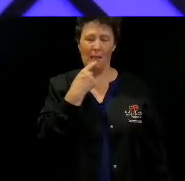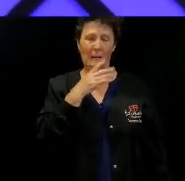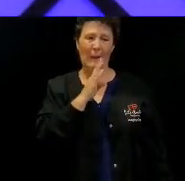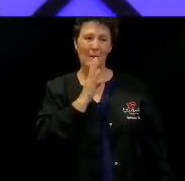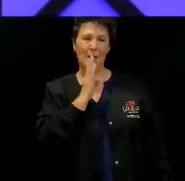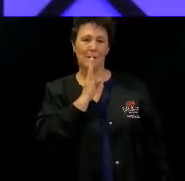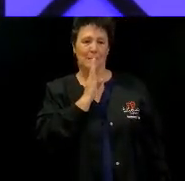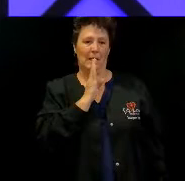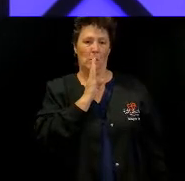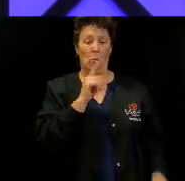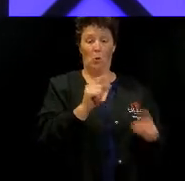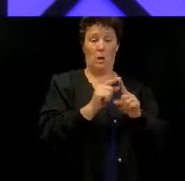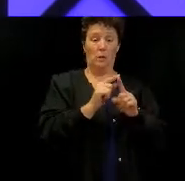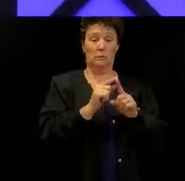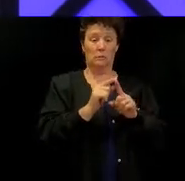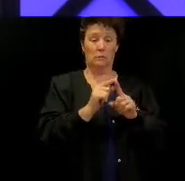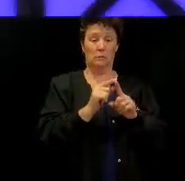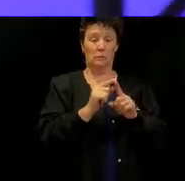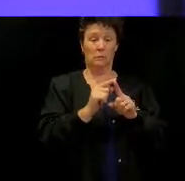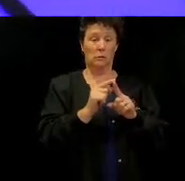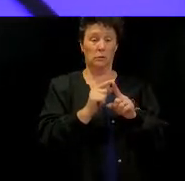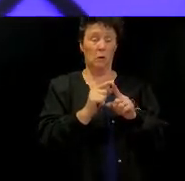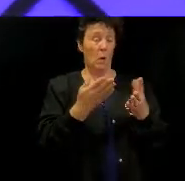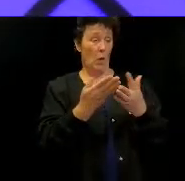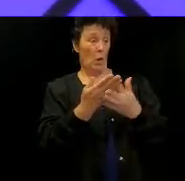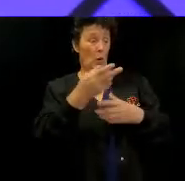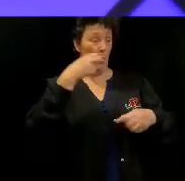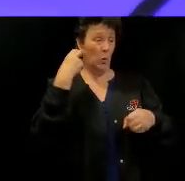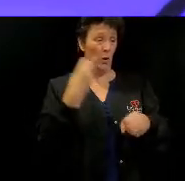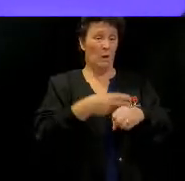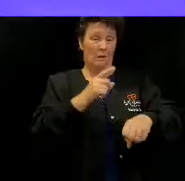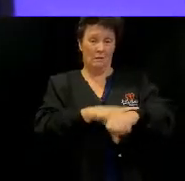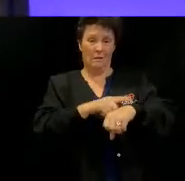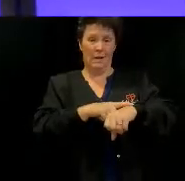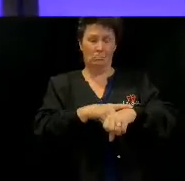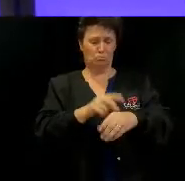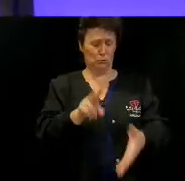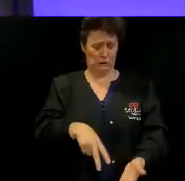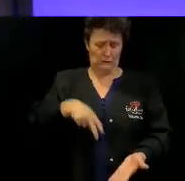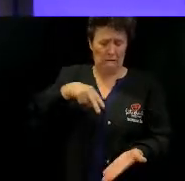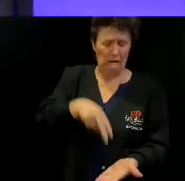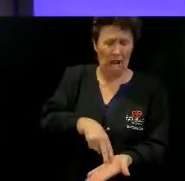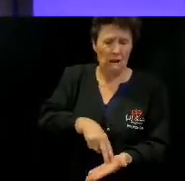your mouth. When you're going through a rough time, stand up and start speaking.